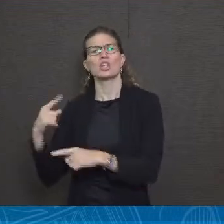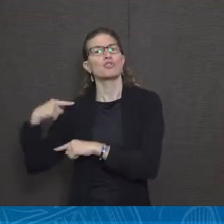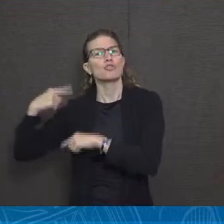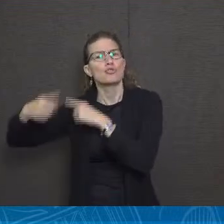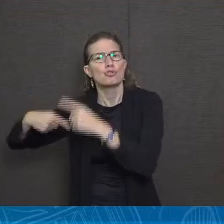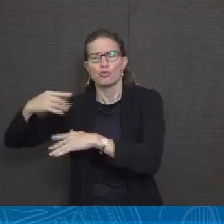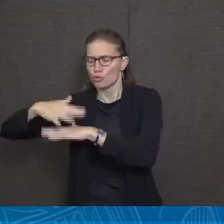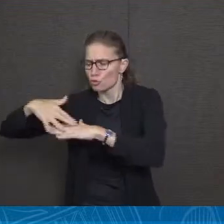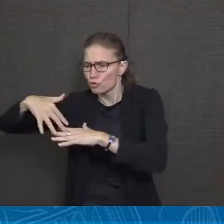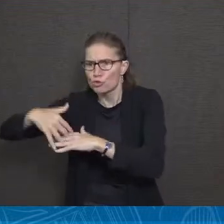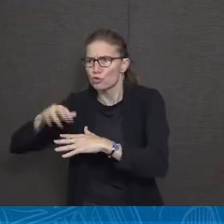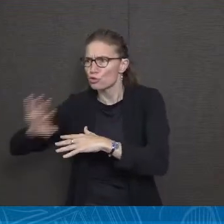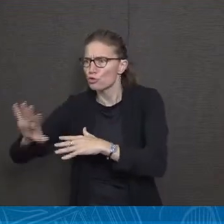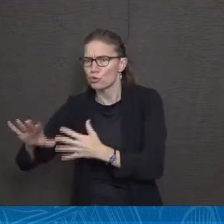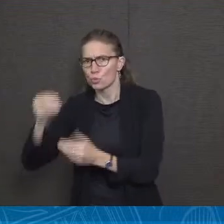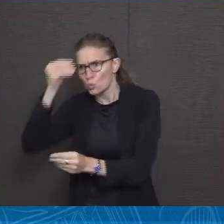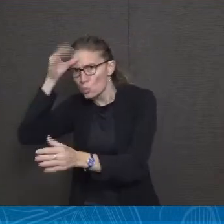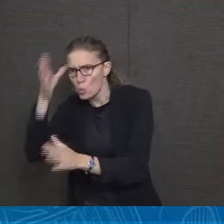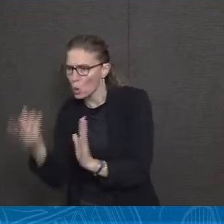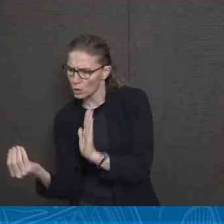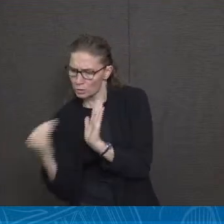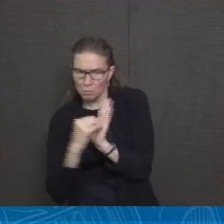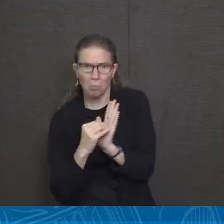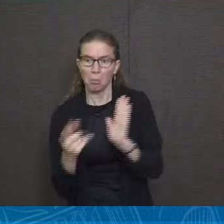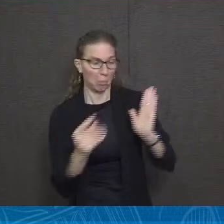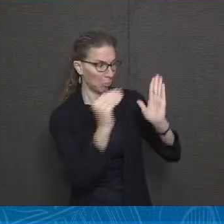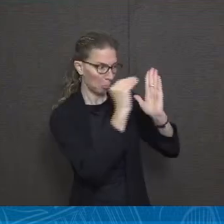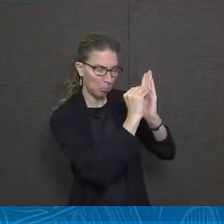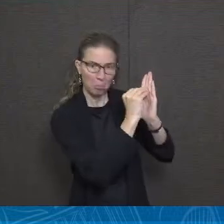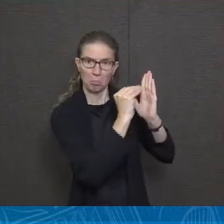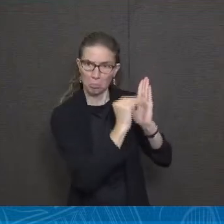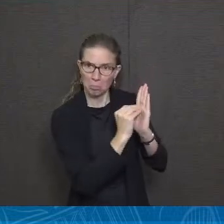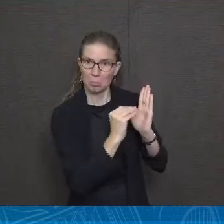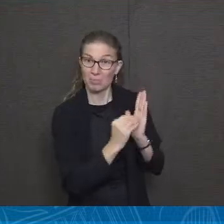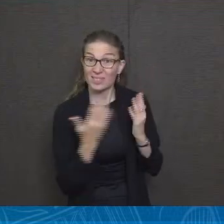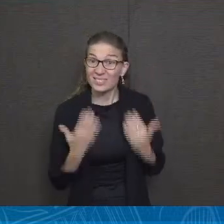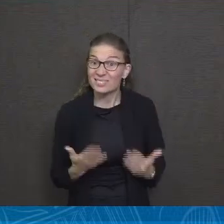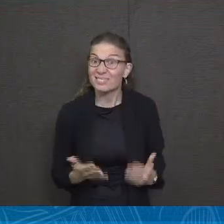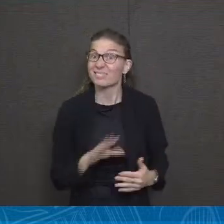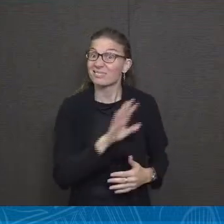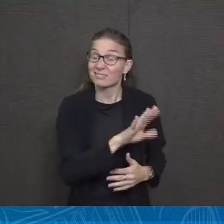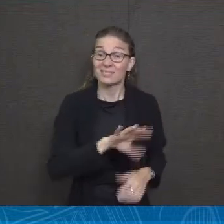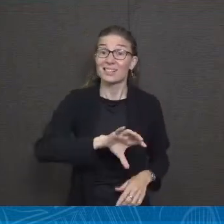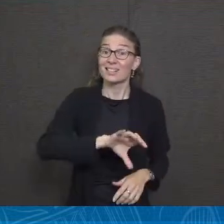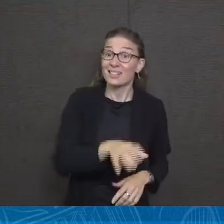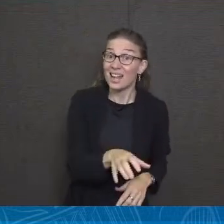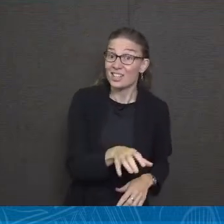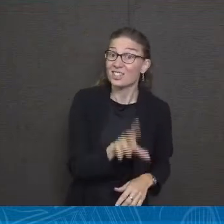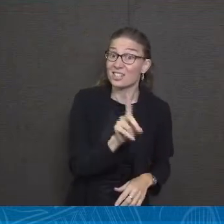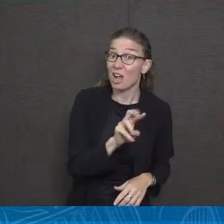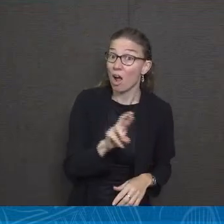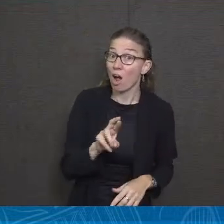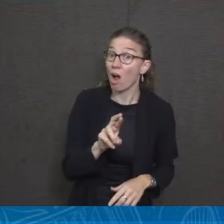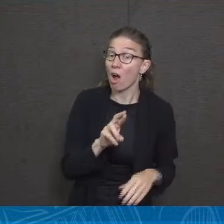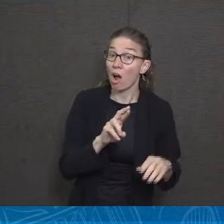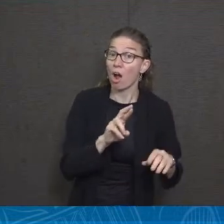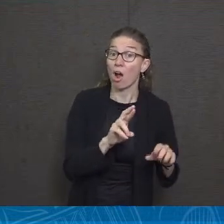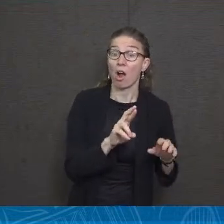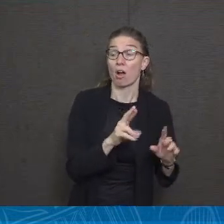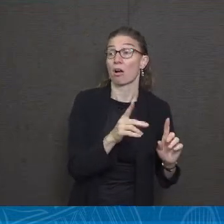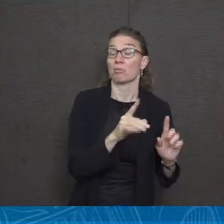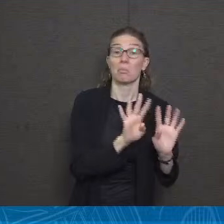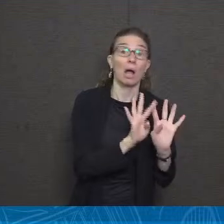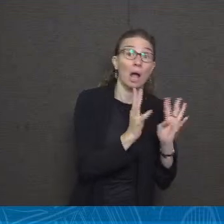civil society organisation groups are also part of their national disaster management councils and